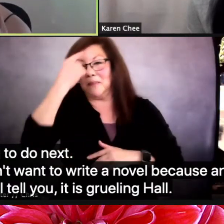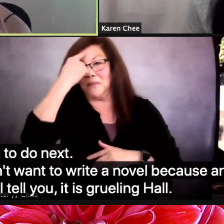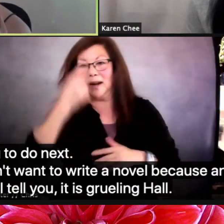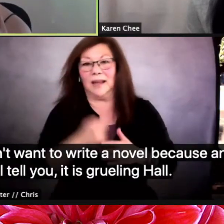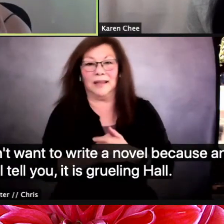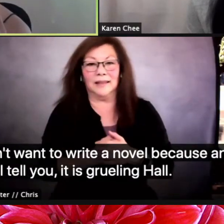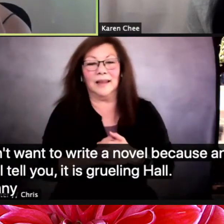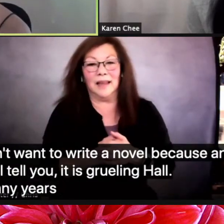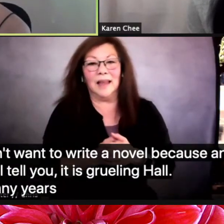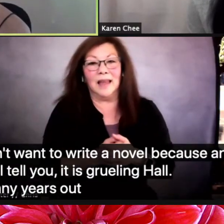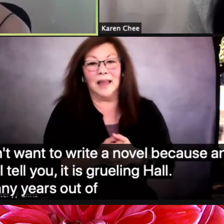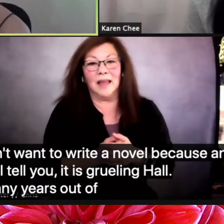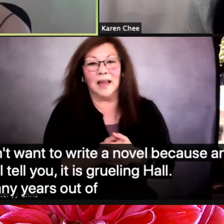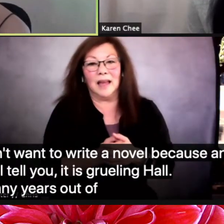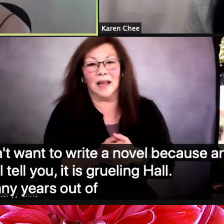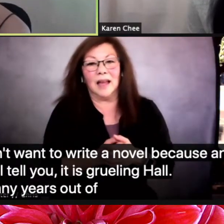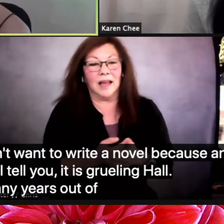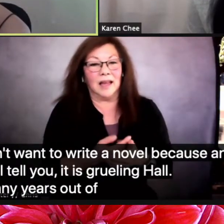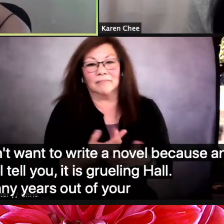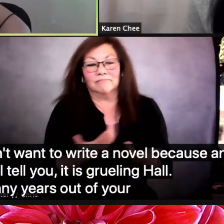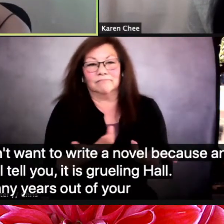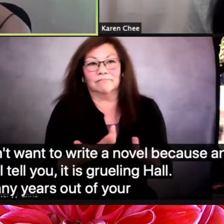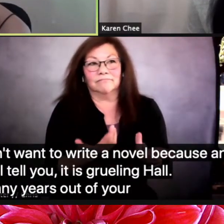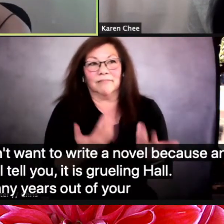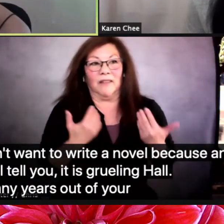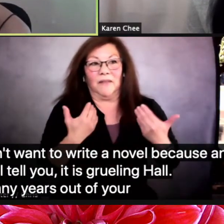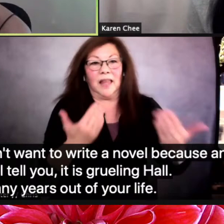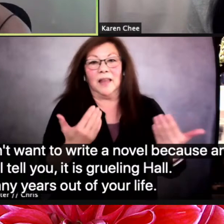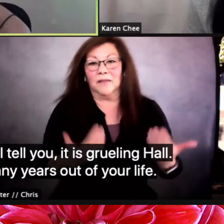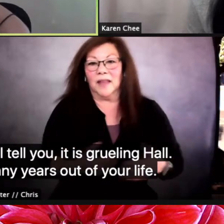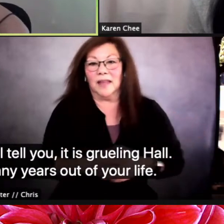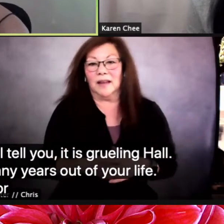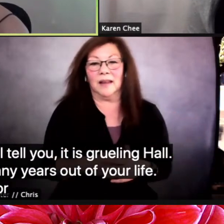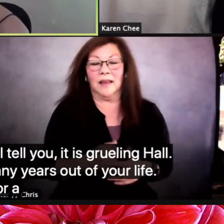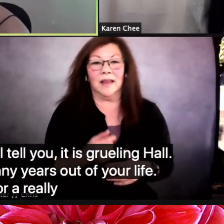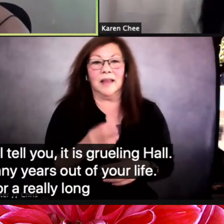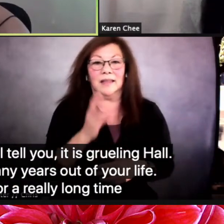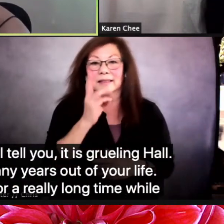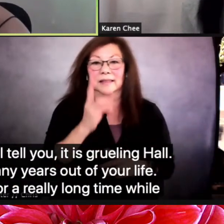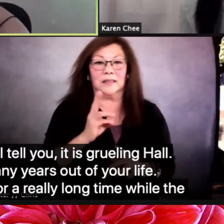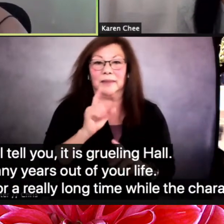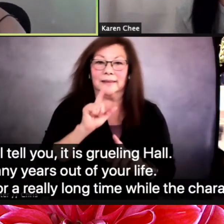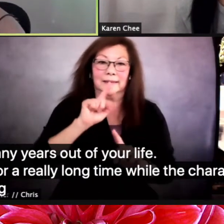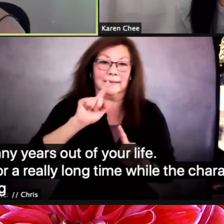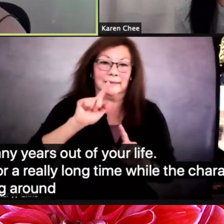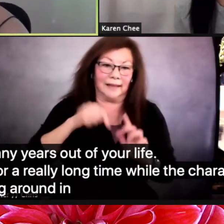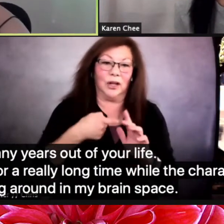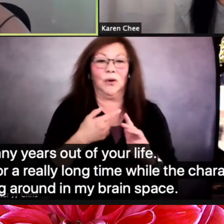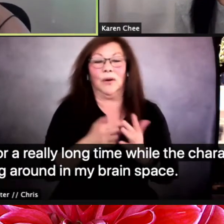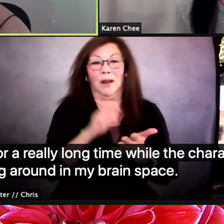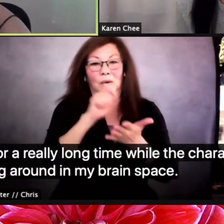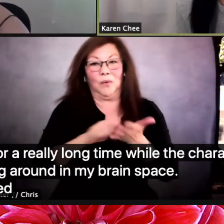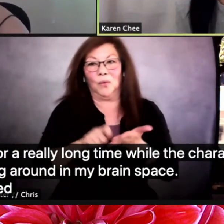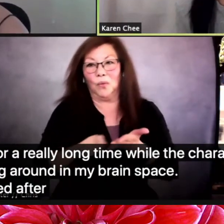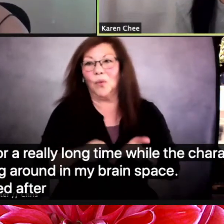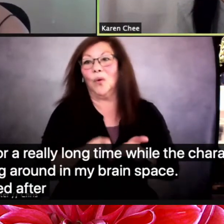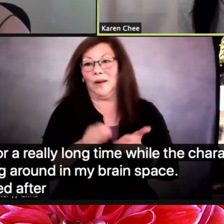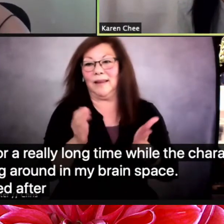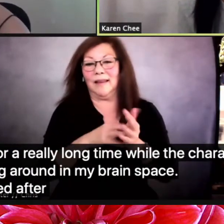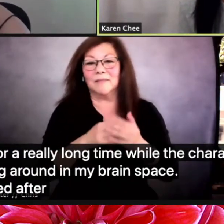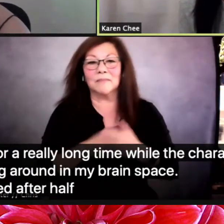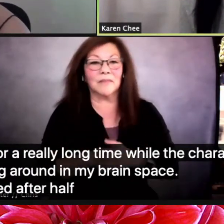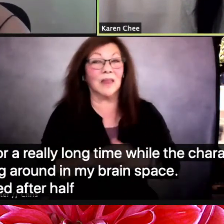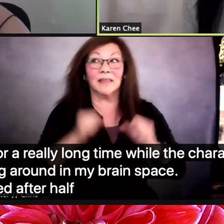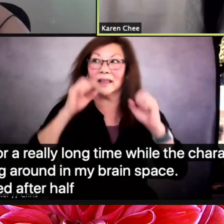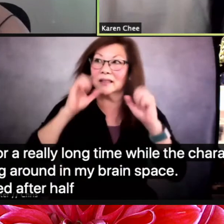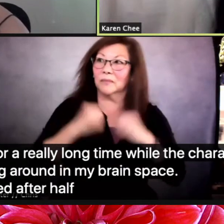brain space. And then I caved after maybe like half a year. It worked on this. That's amazing. I'm so glad you